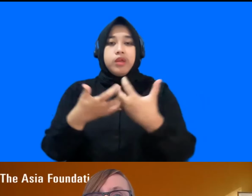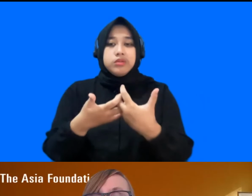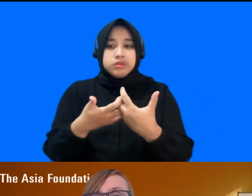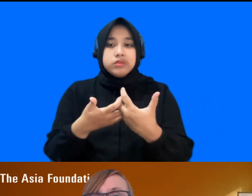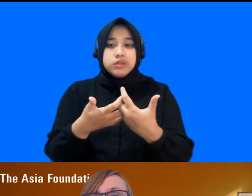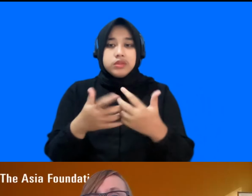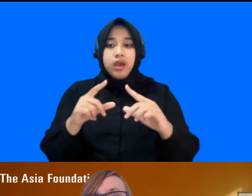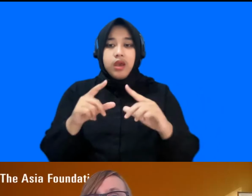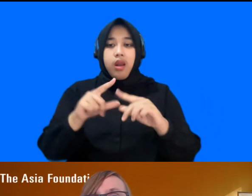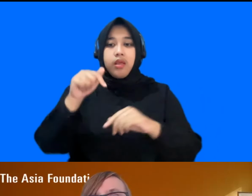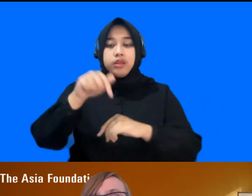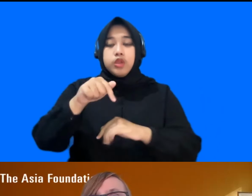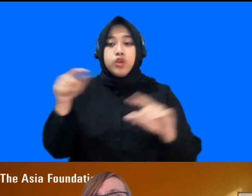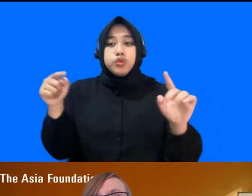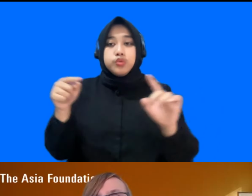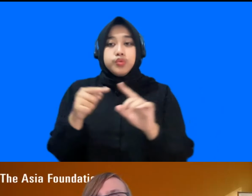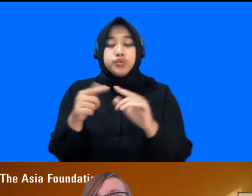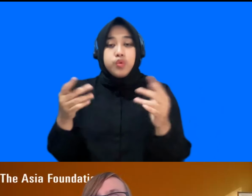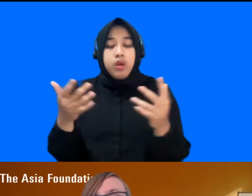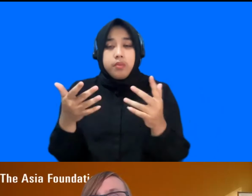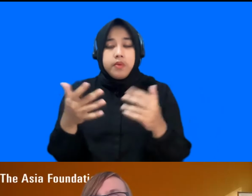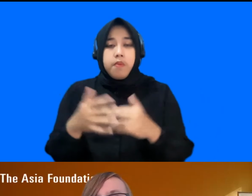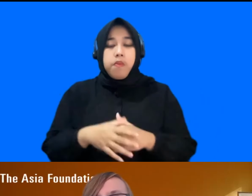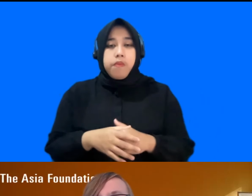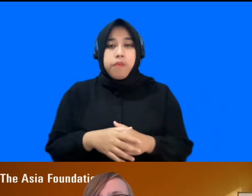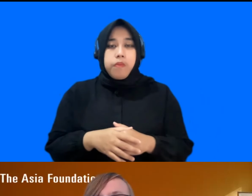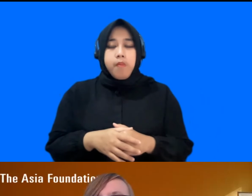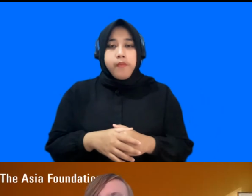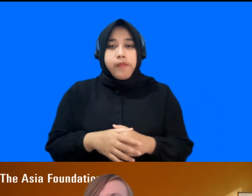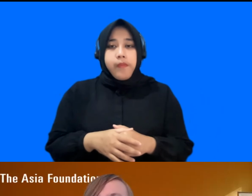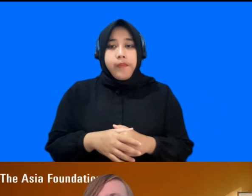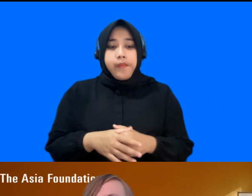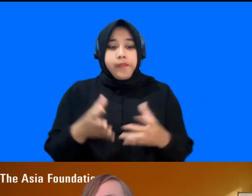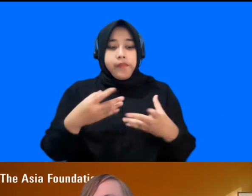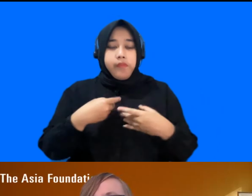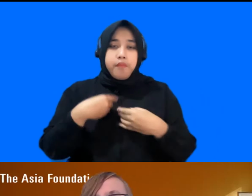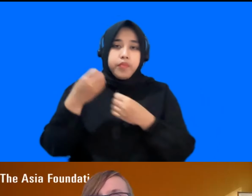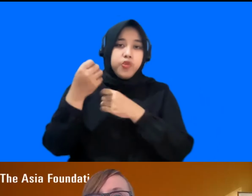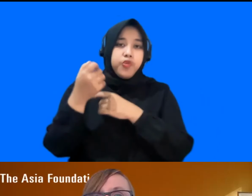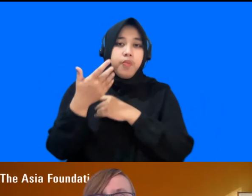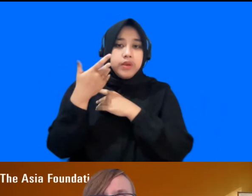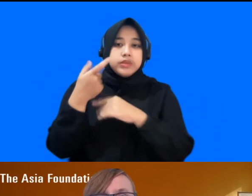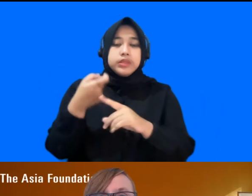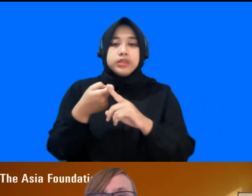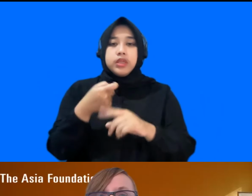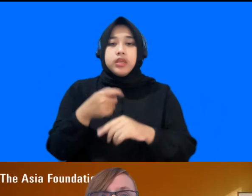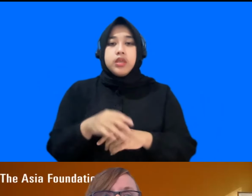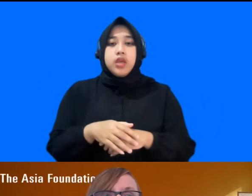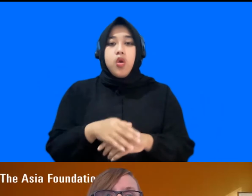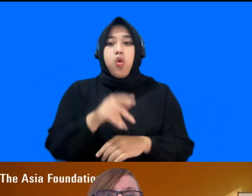those targeted end users on whether those tools are appropriate to their needs? I think that is sort of a related